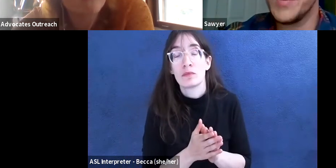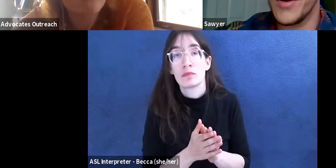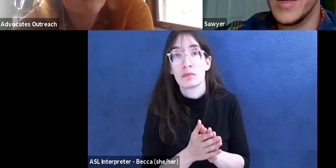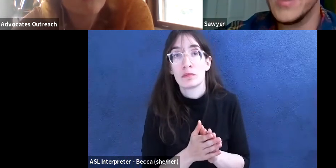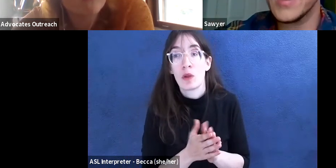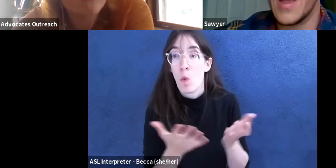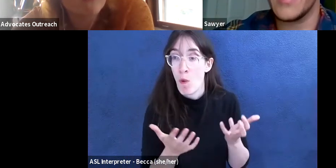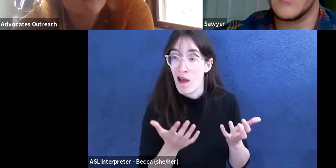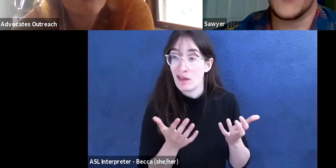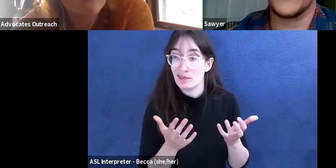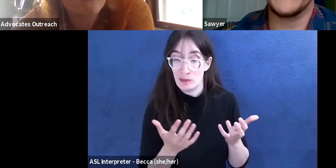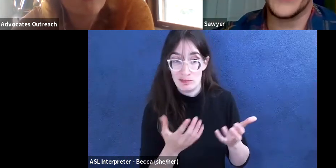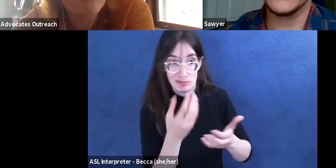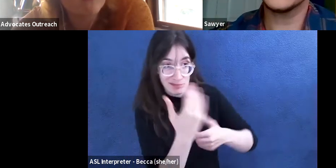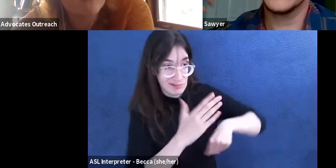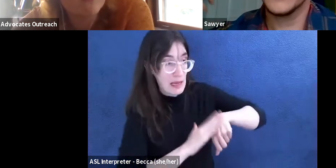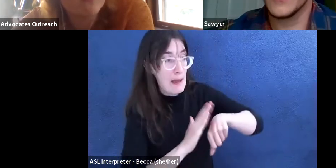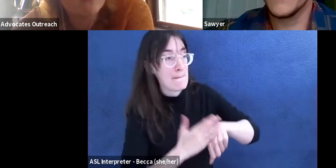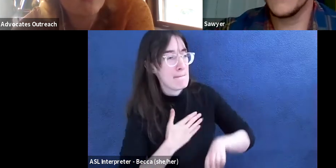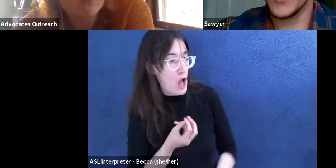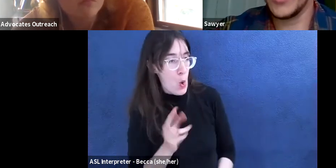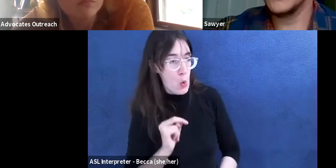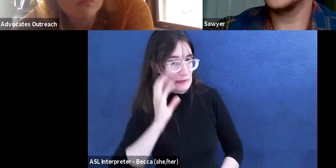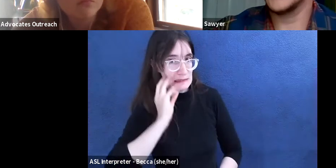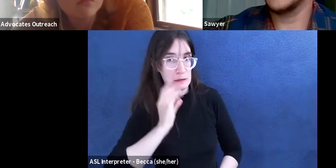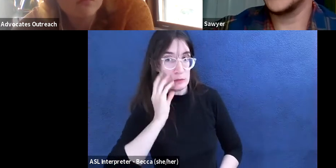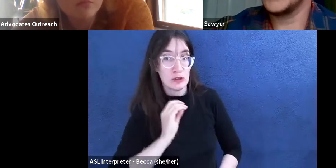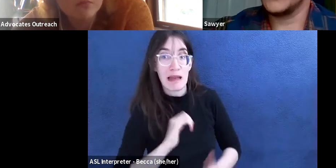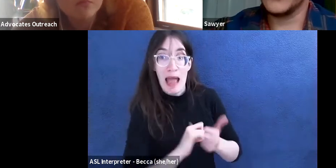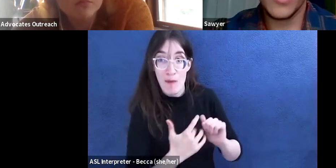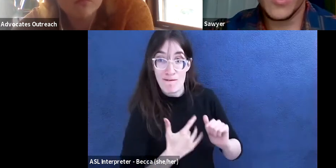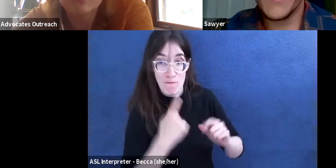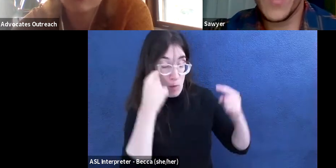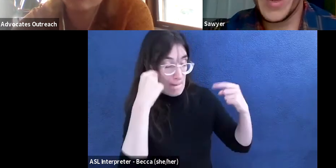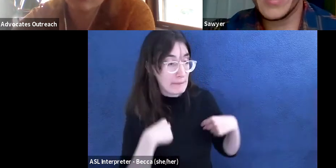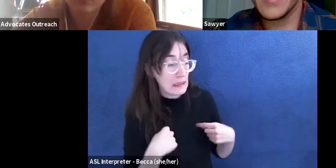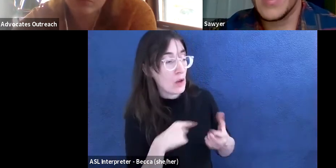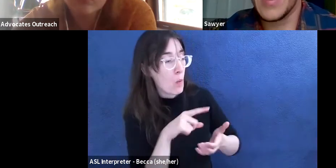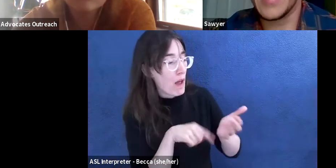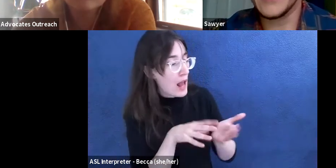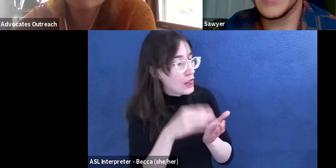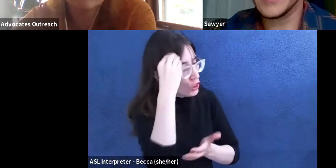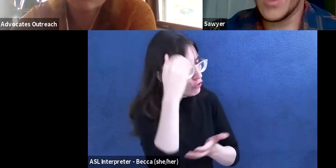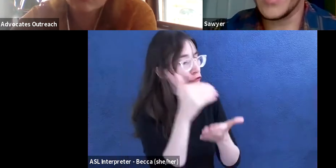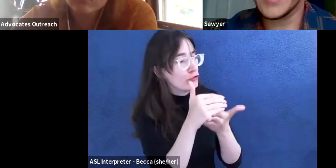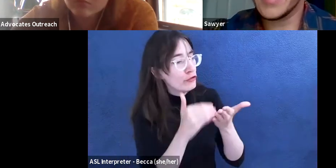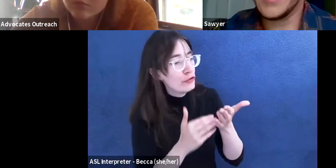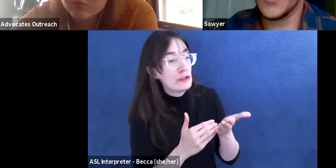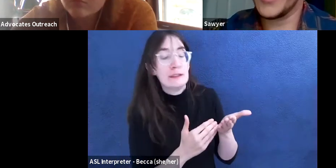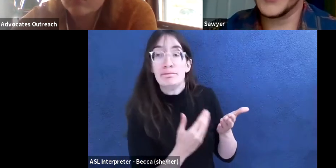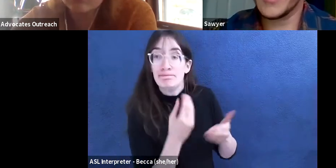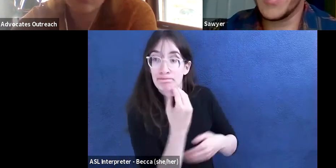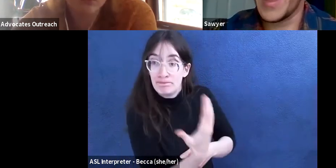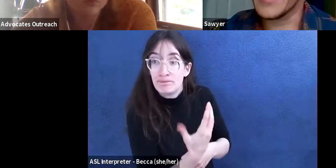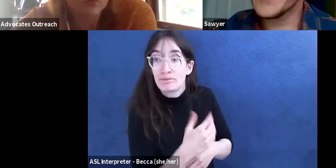Actually, I'm not sure if I have a link open right now that everyone else is going to be able to open.